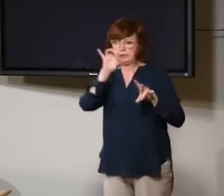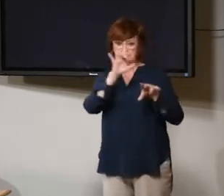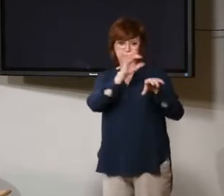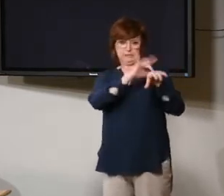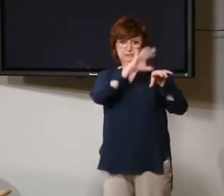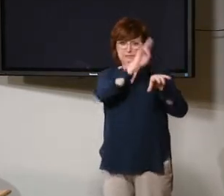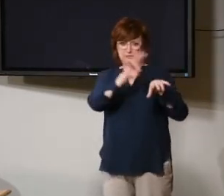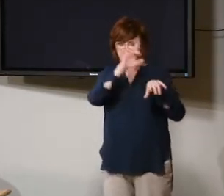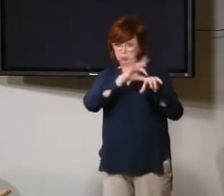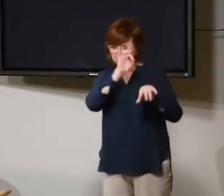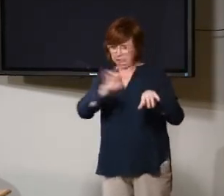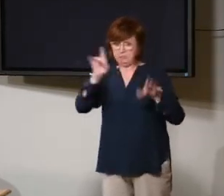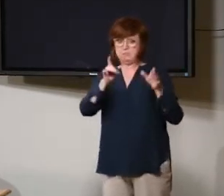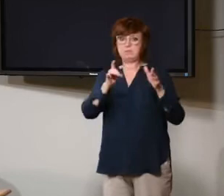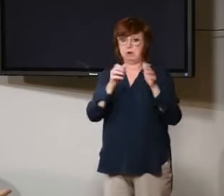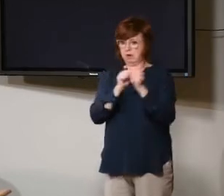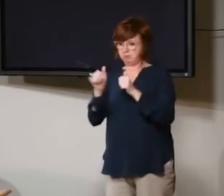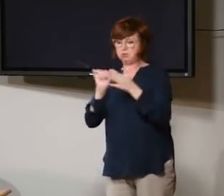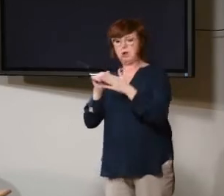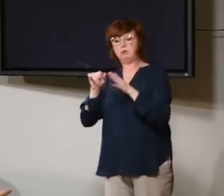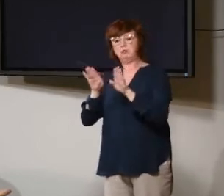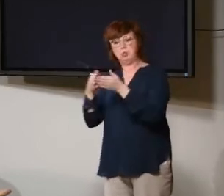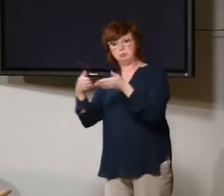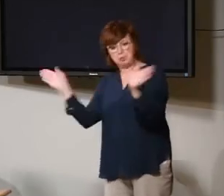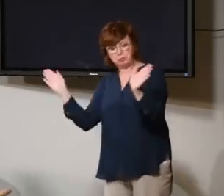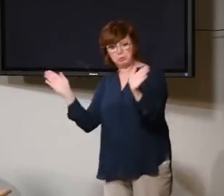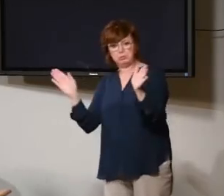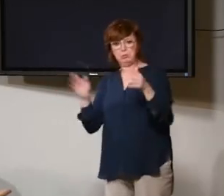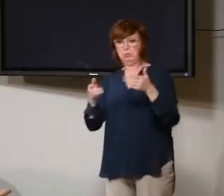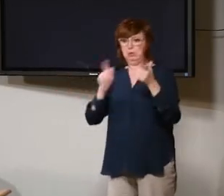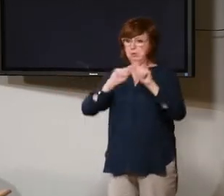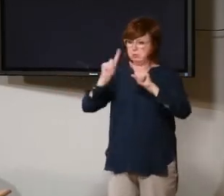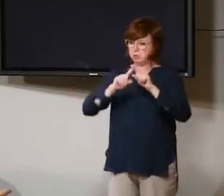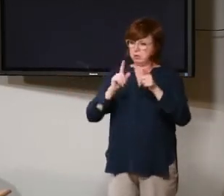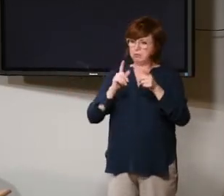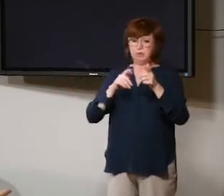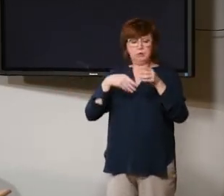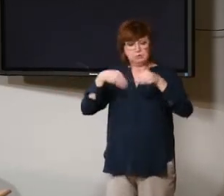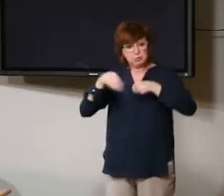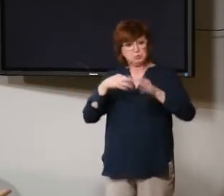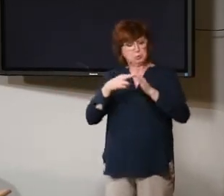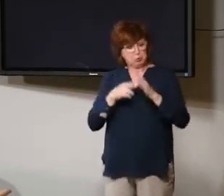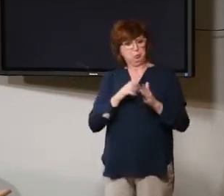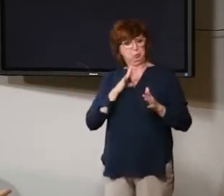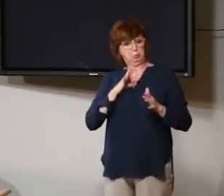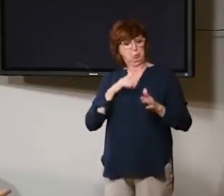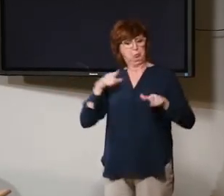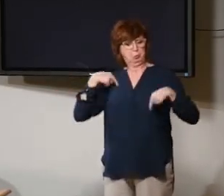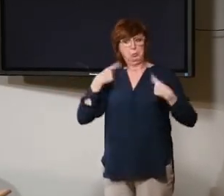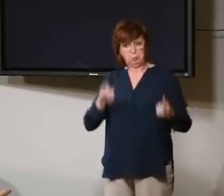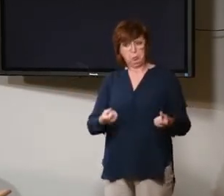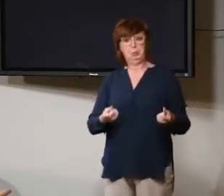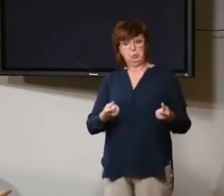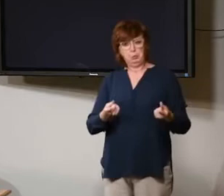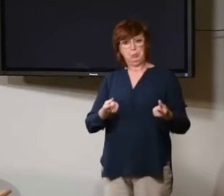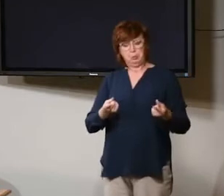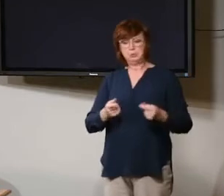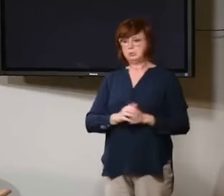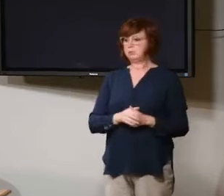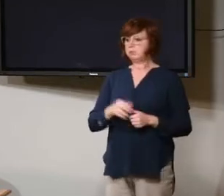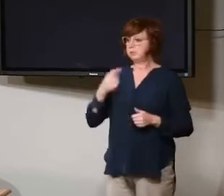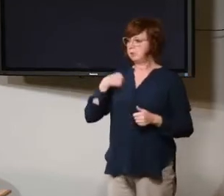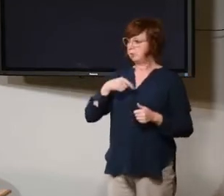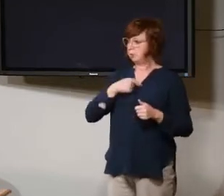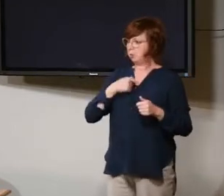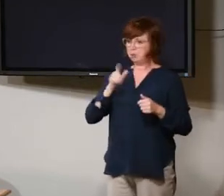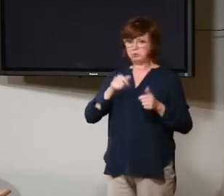us in how we live and how we work. And I want to commend all of the workplaces and all of the employees who are finding new